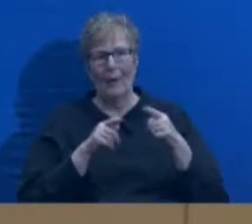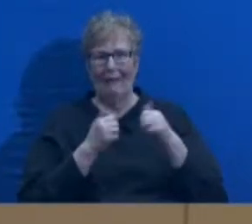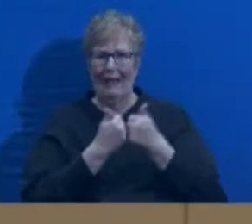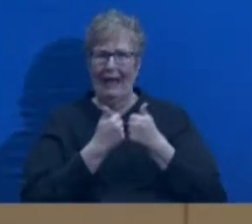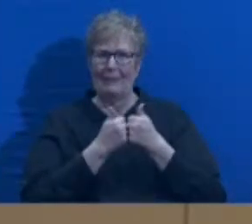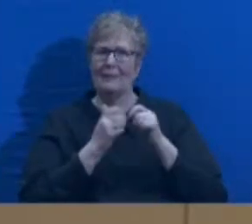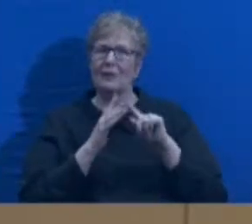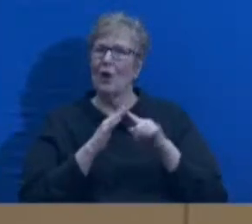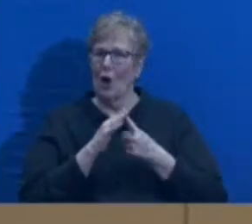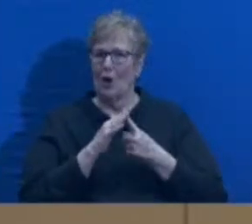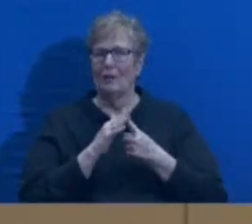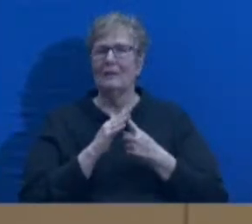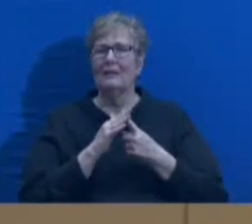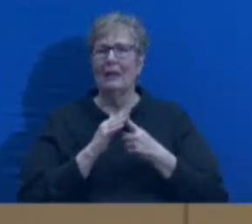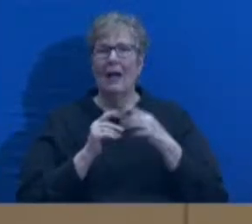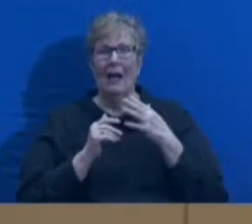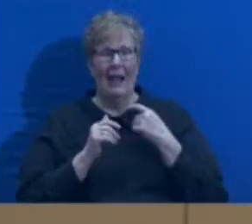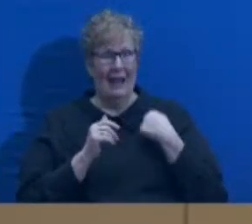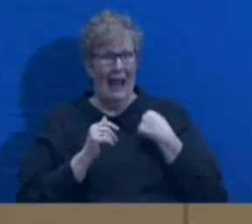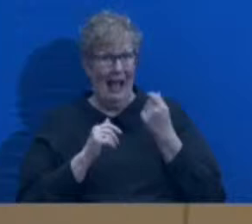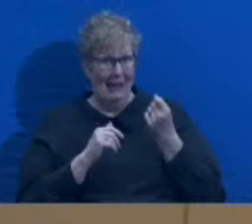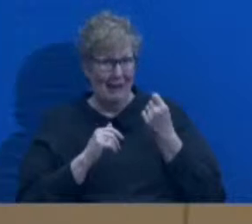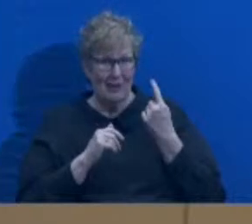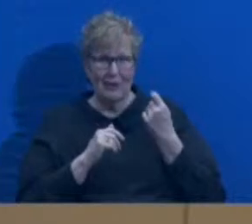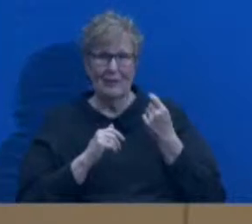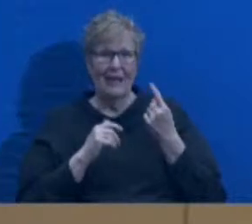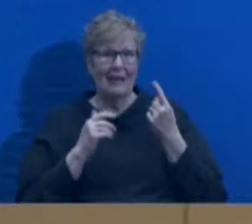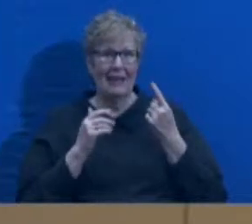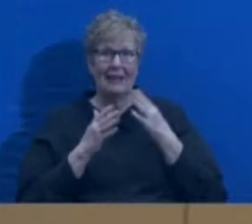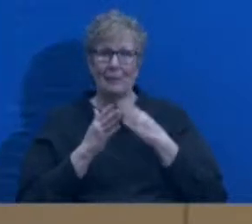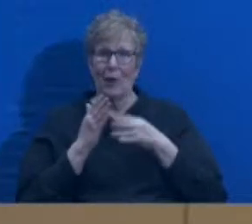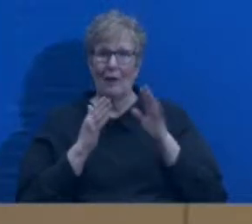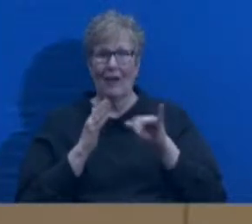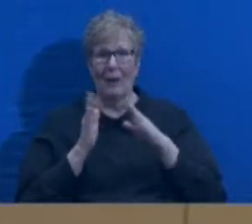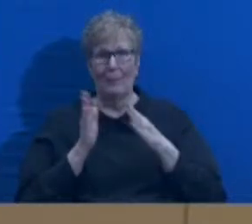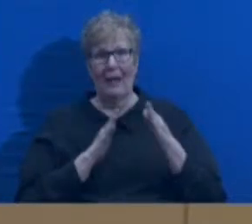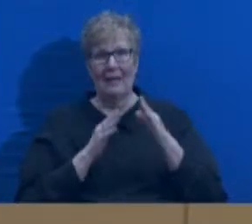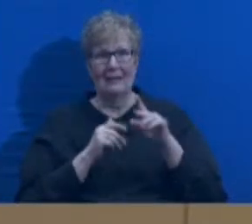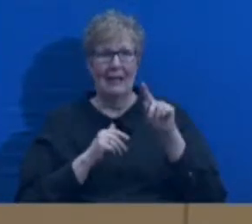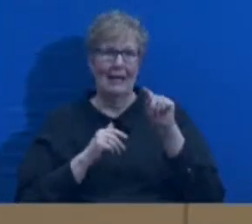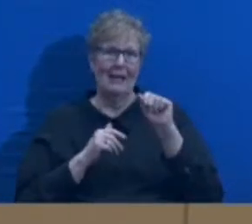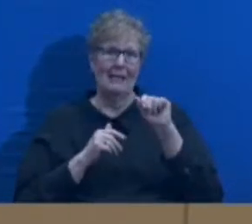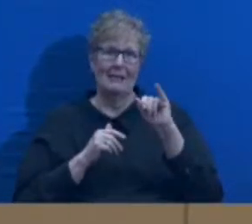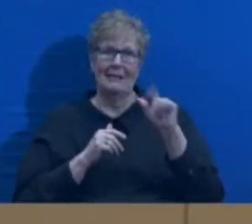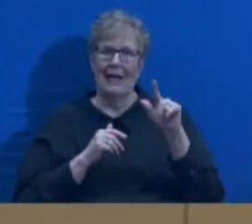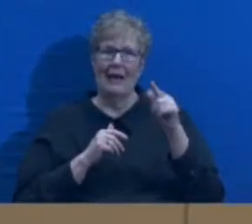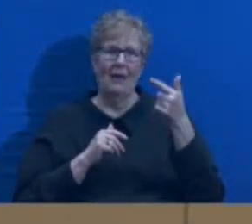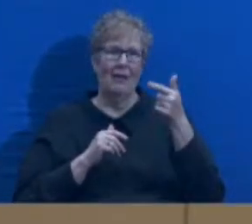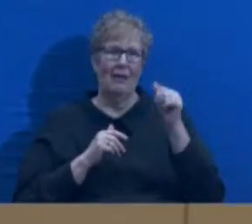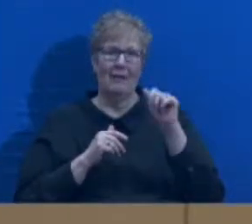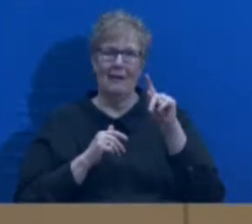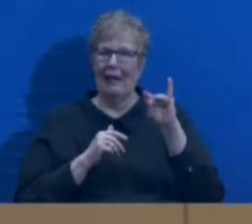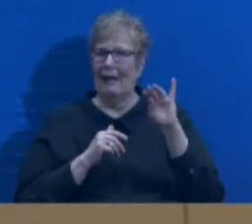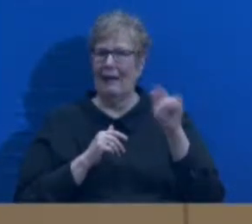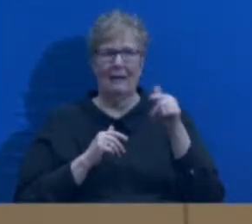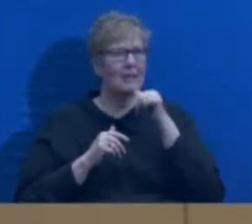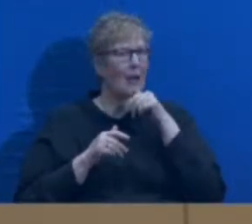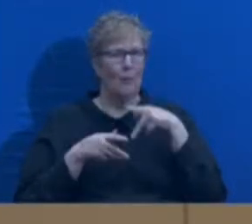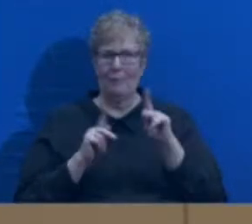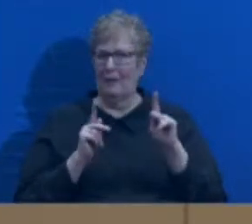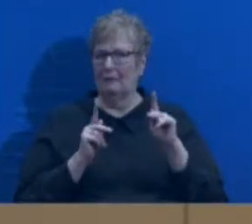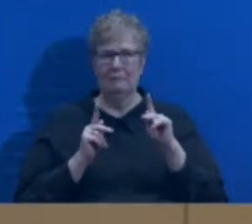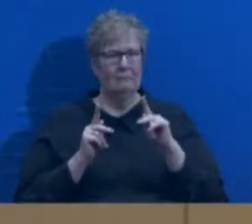started. And it's my understanding, as part of the plans, that tailgating is not an option.